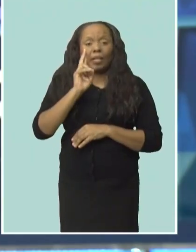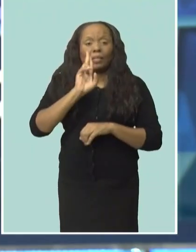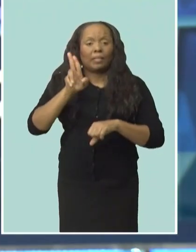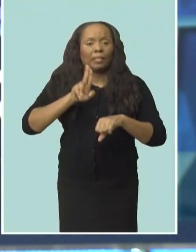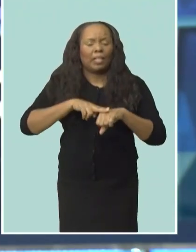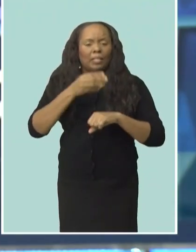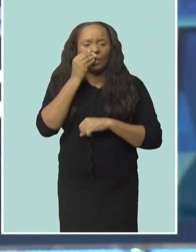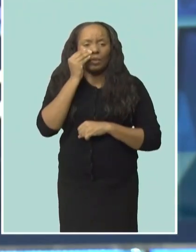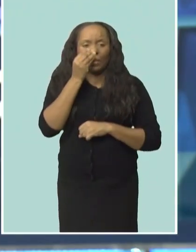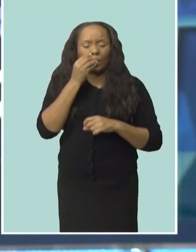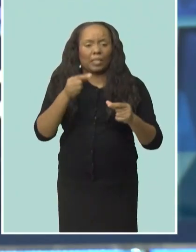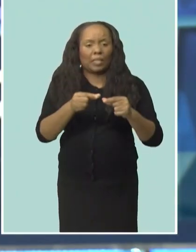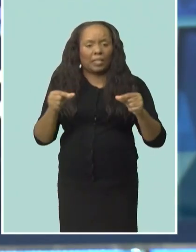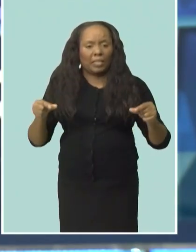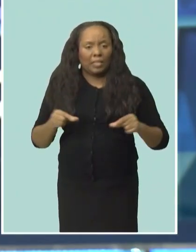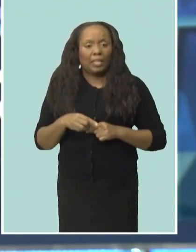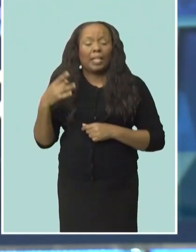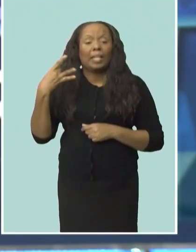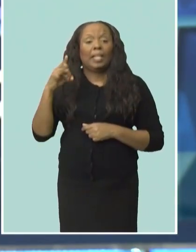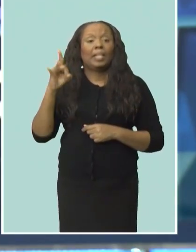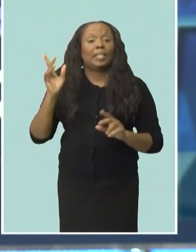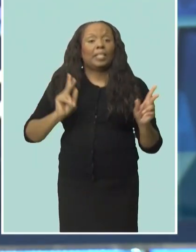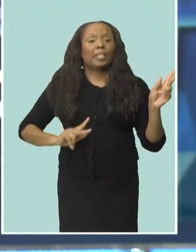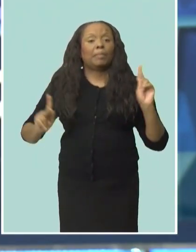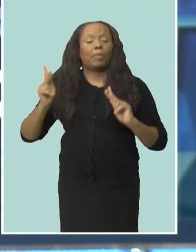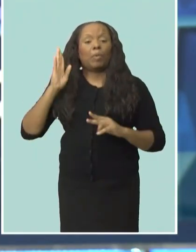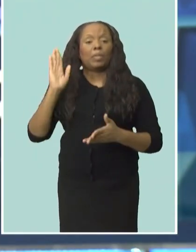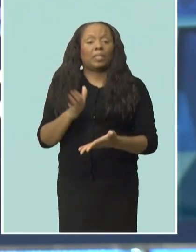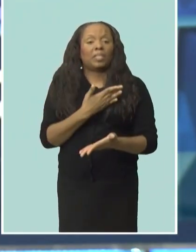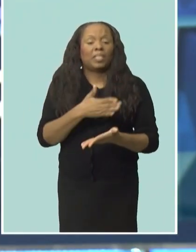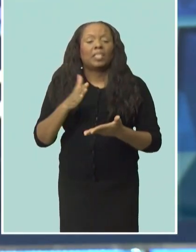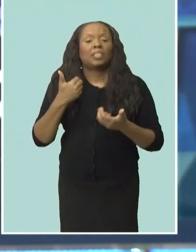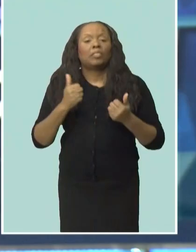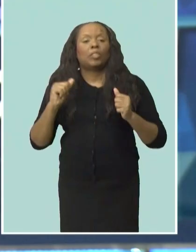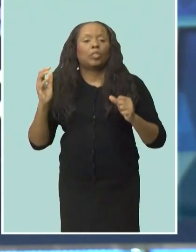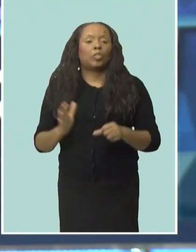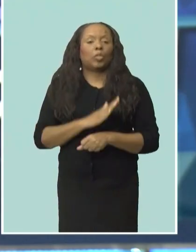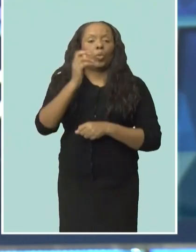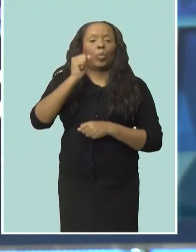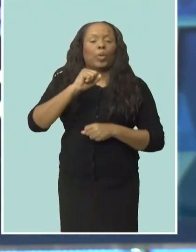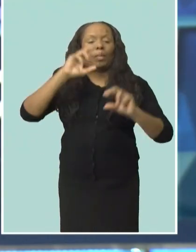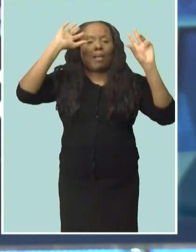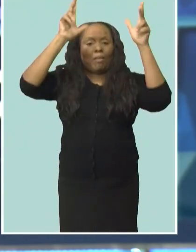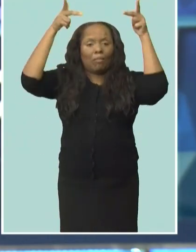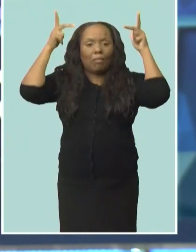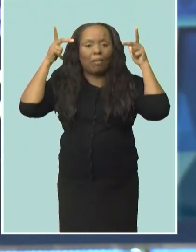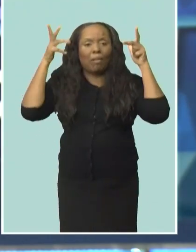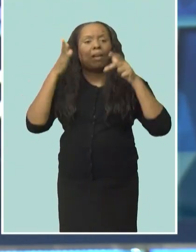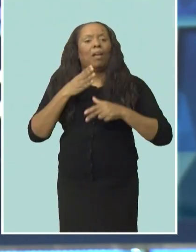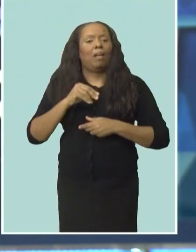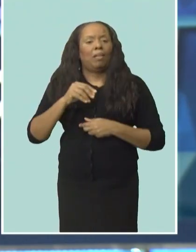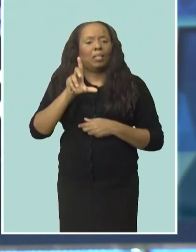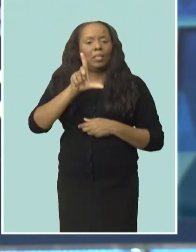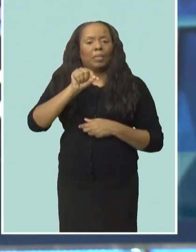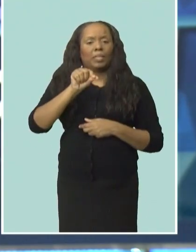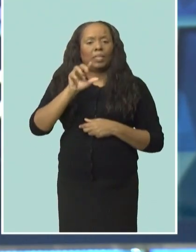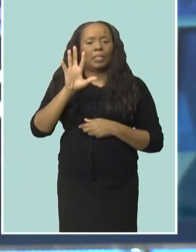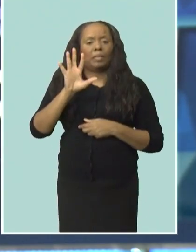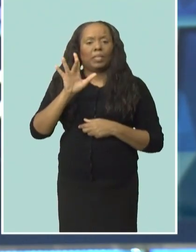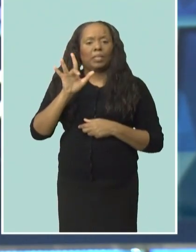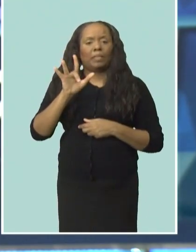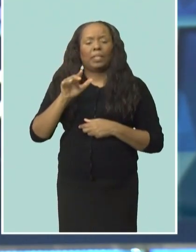18 finalists will vie for the title of Calypso Monarch and the grand prize of a 2025 Nissan